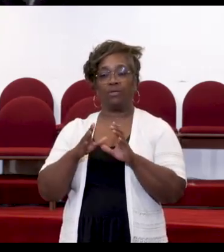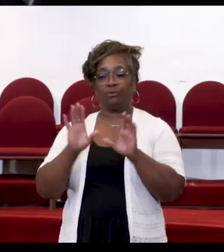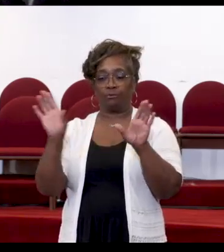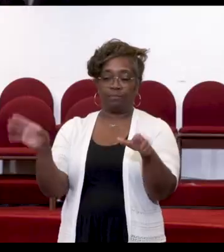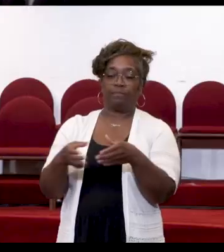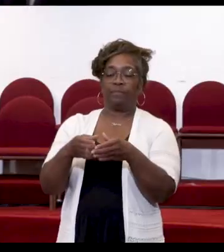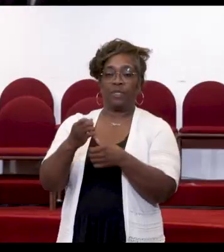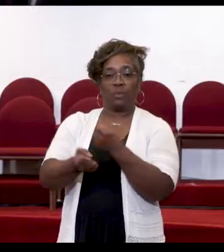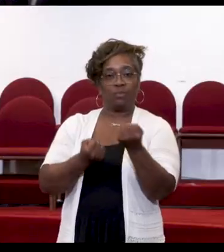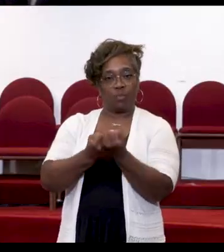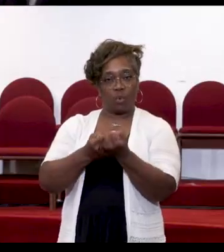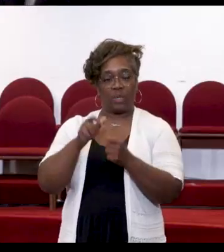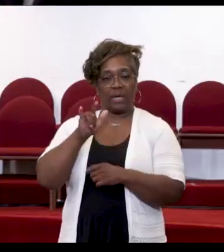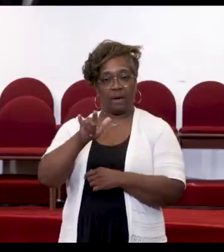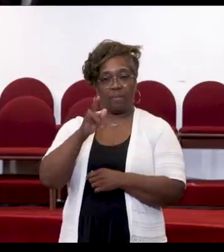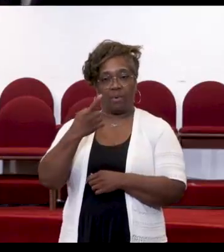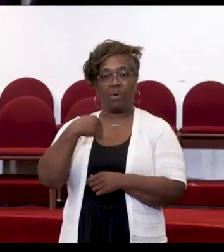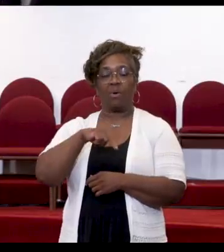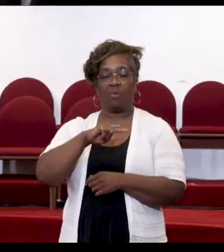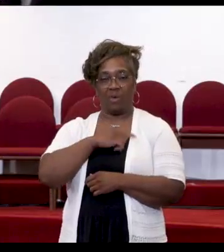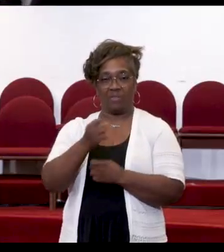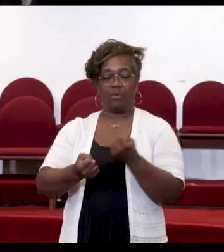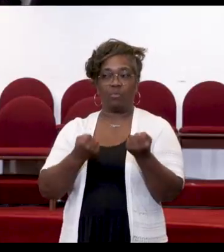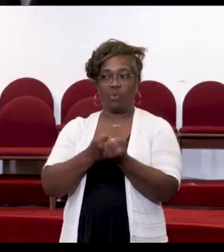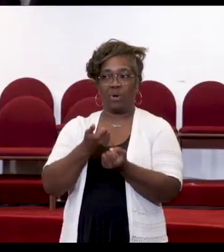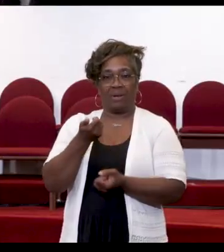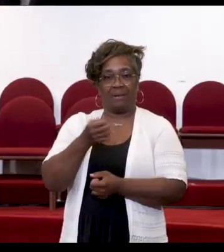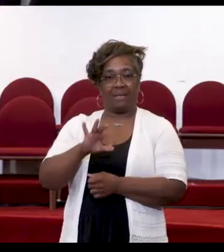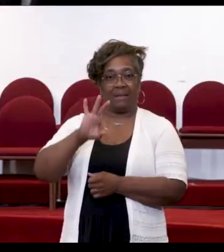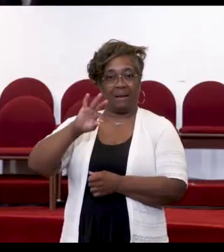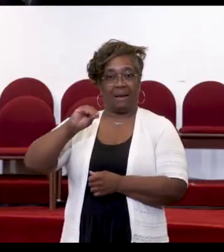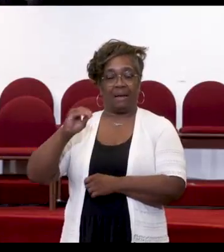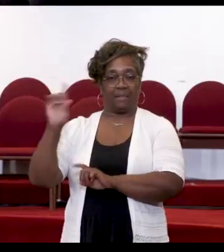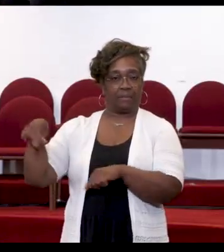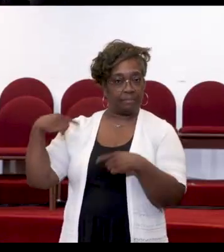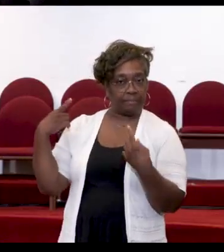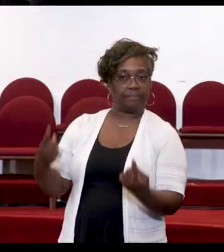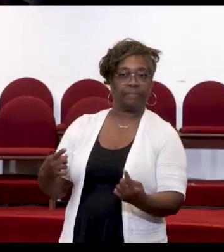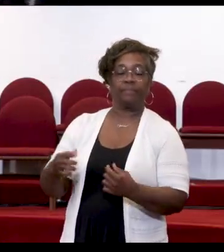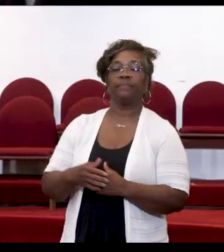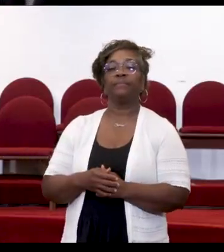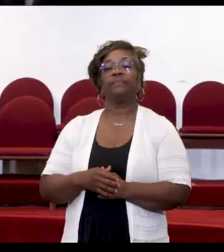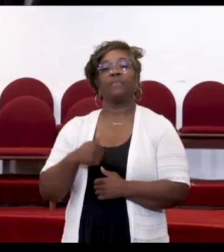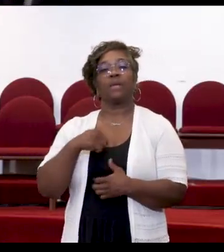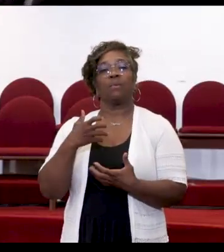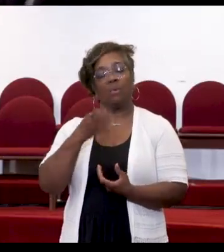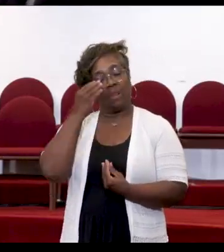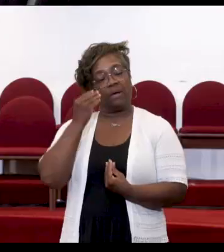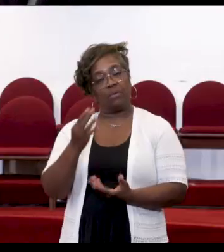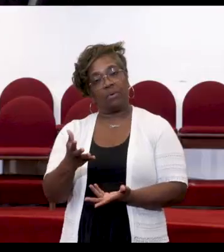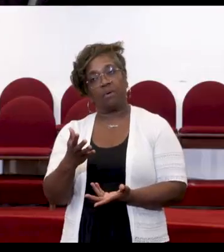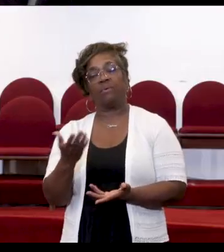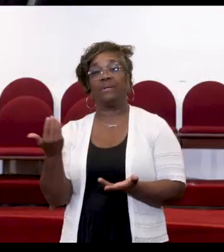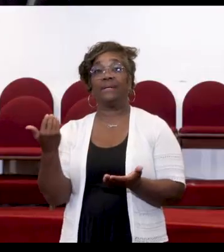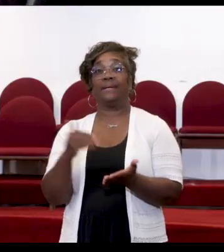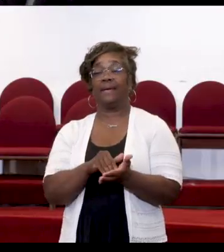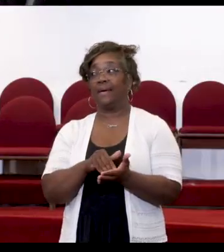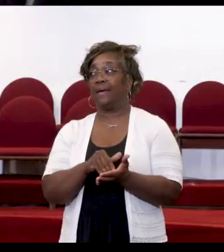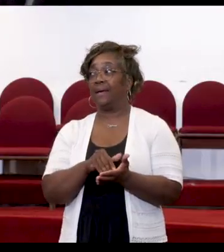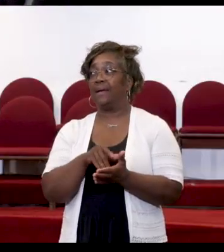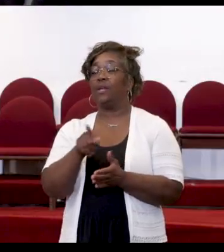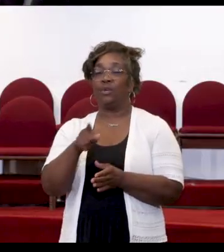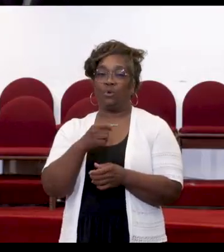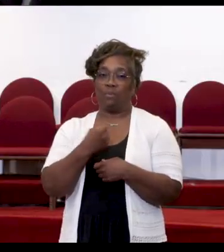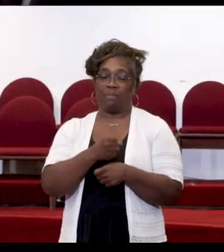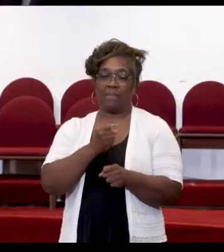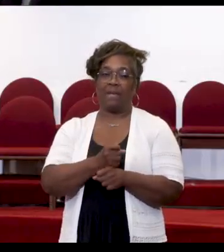and we have done so since 1990. We are wanted to let you know that, again, you made the right